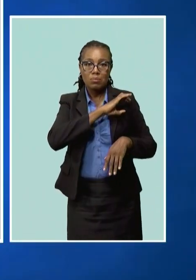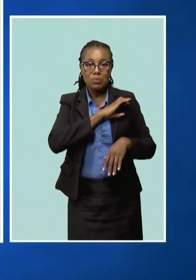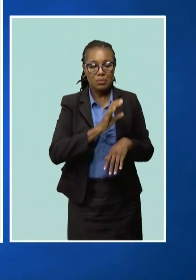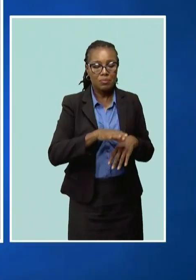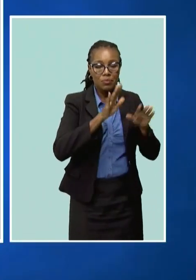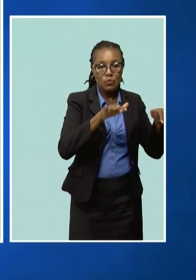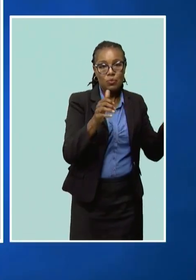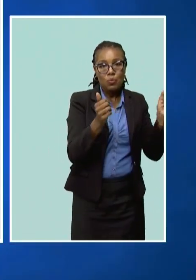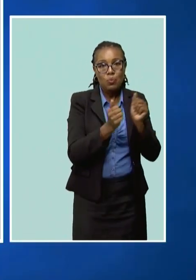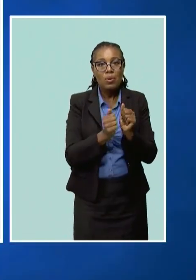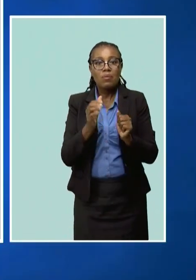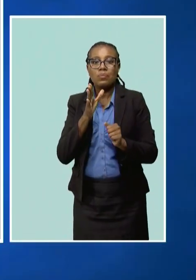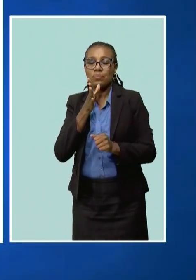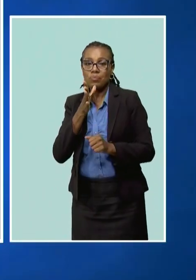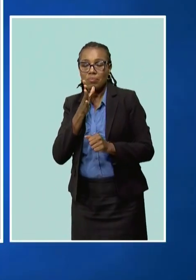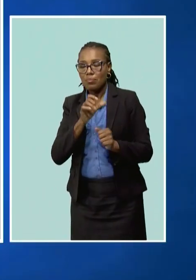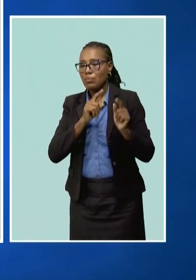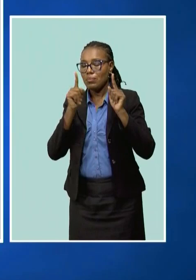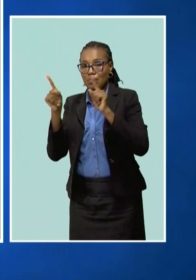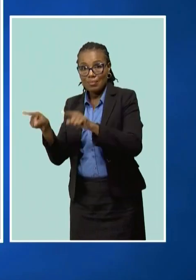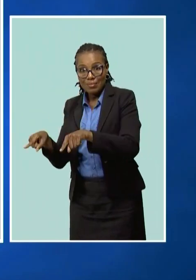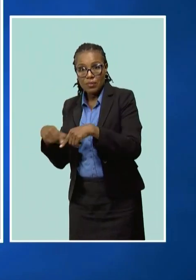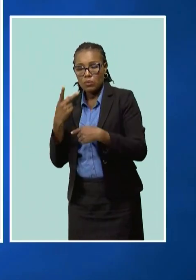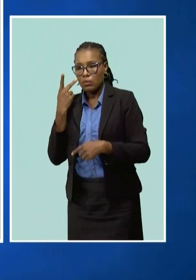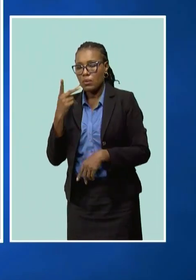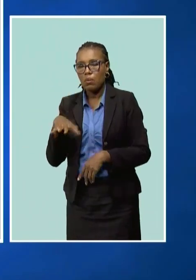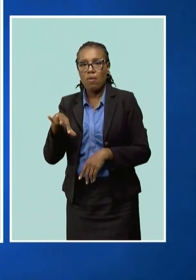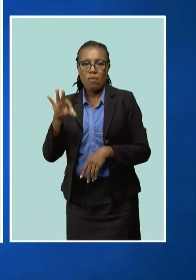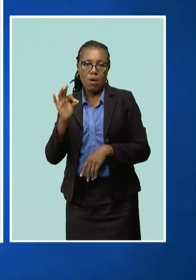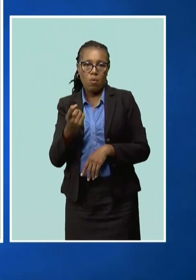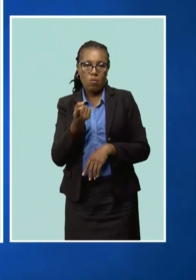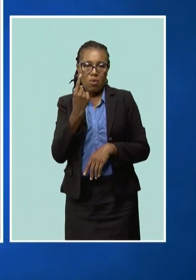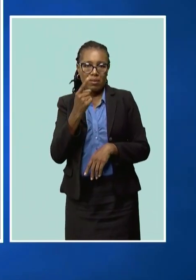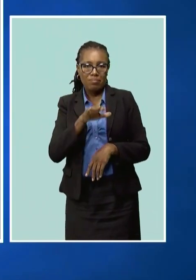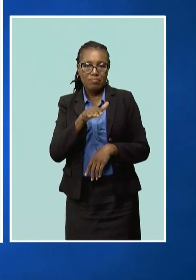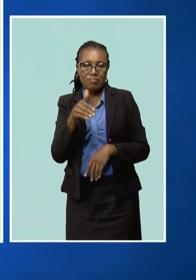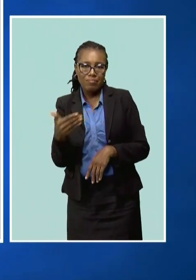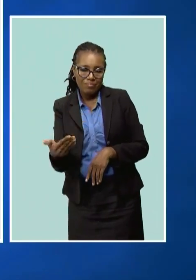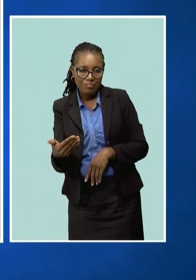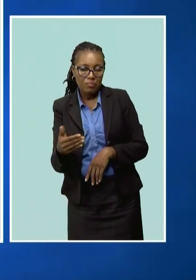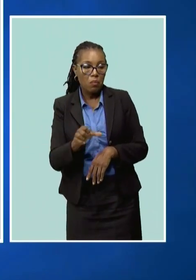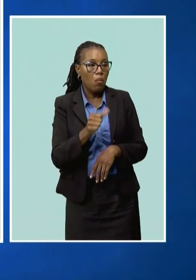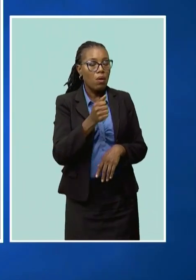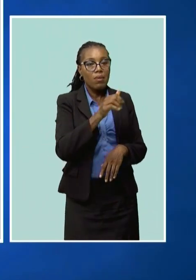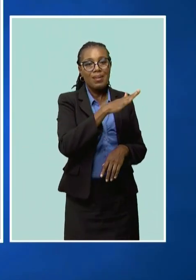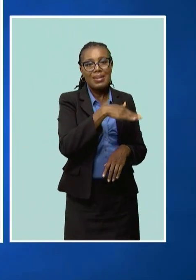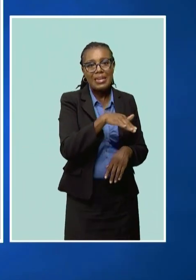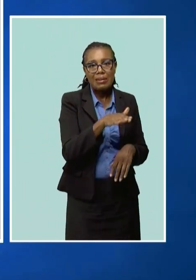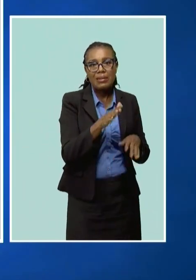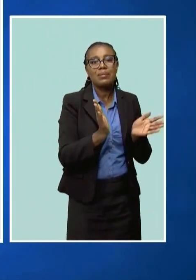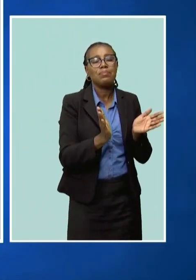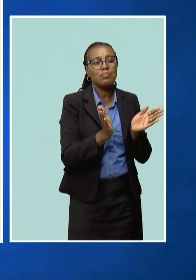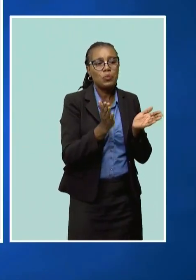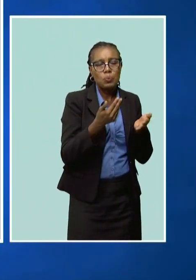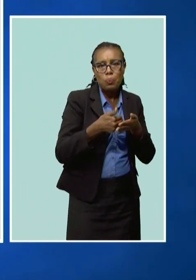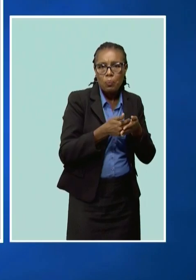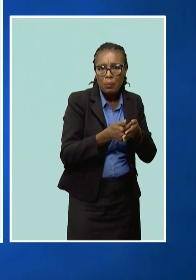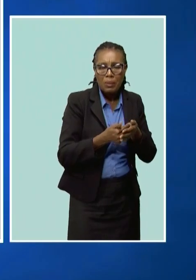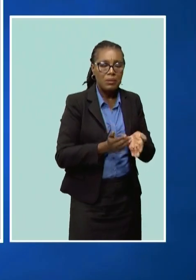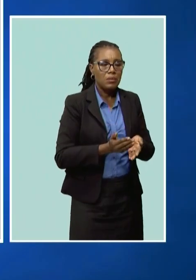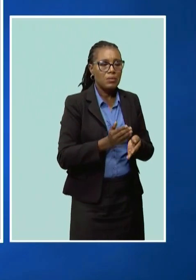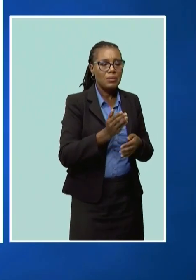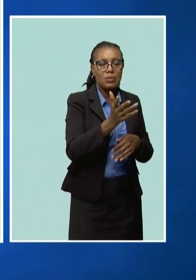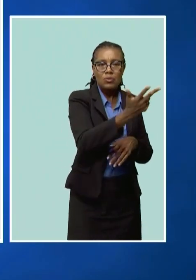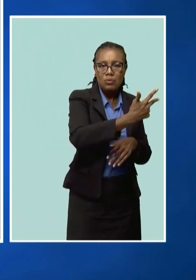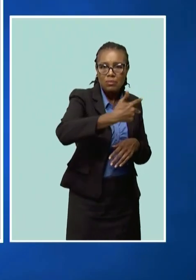we went back to the area where they found them. We found one squished in the road. We found another one a little further down the road in a driveway.